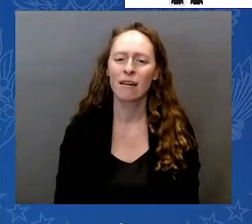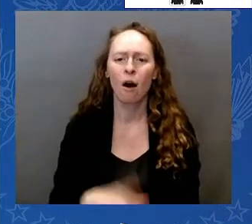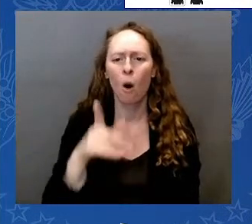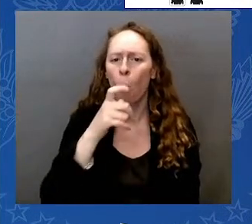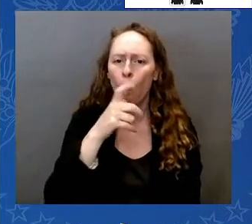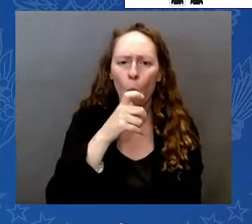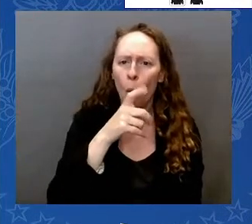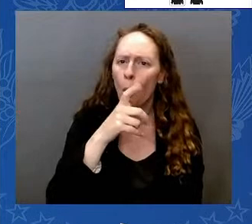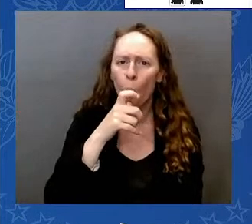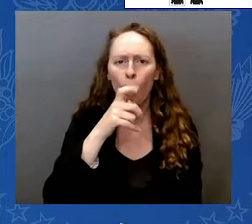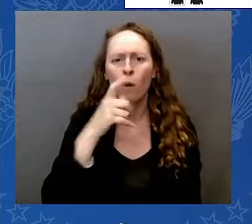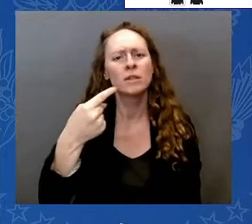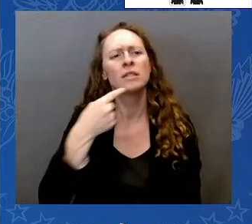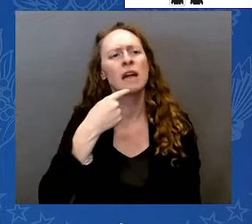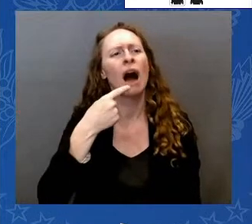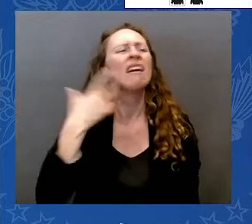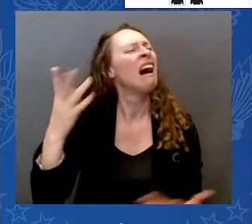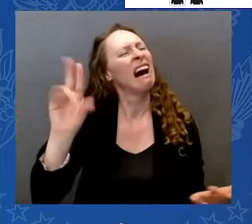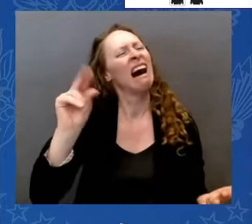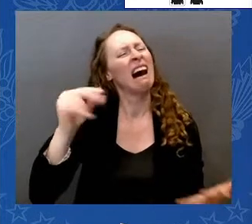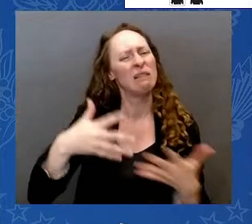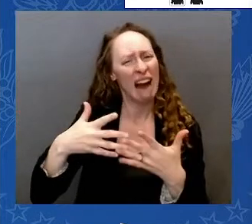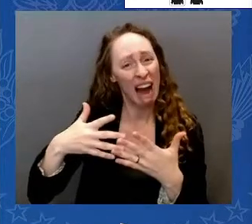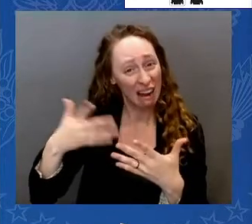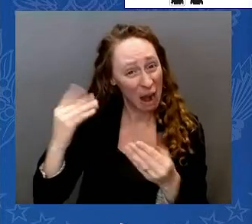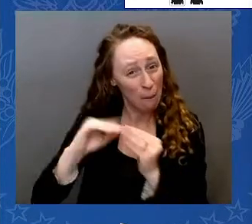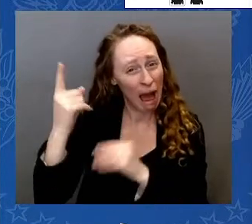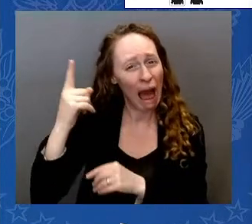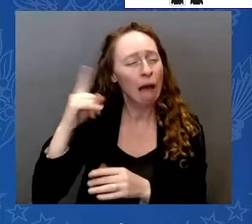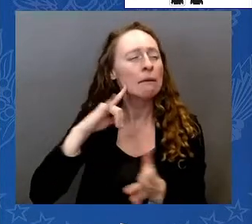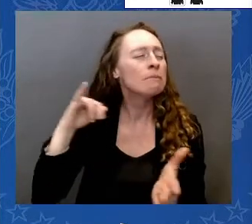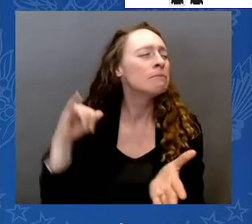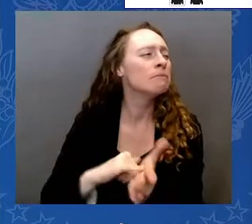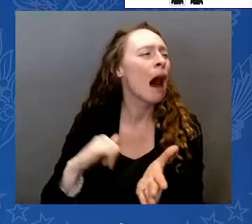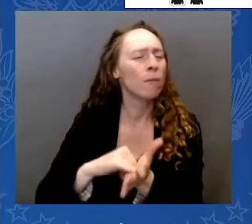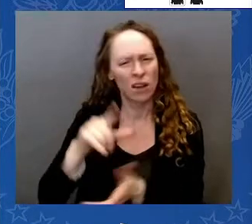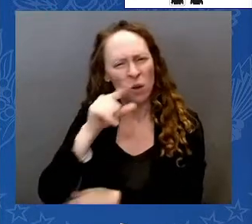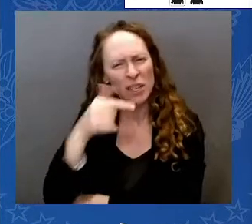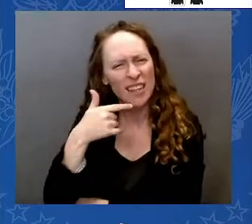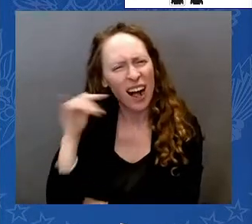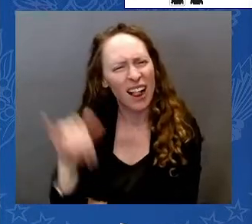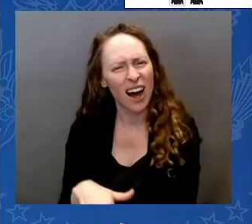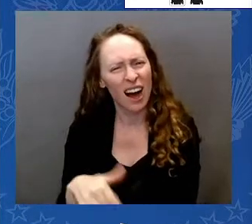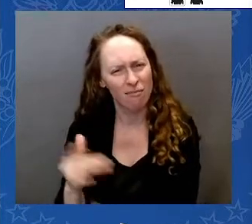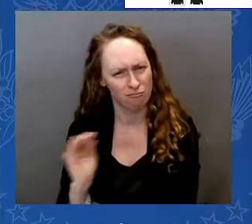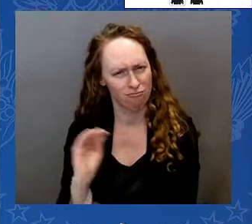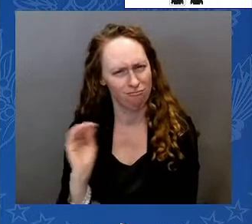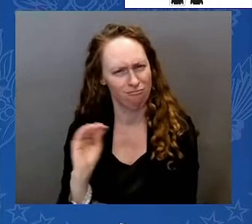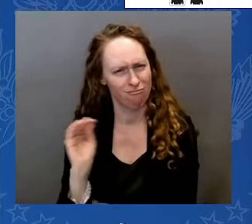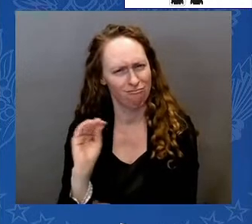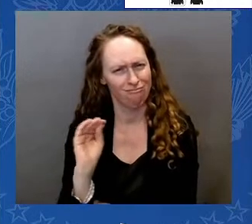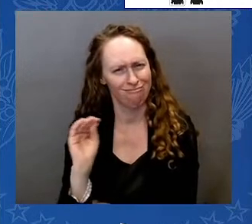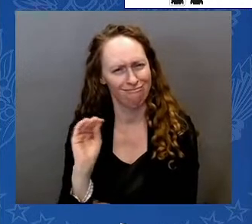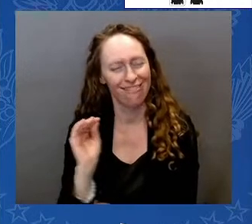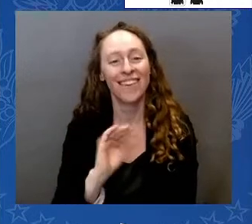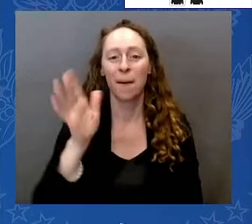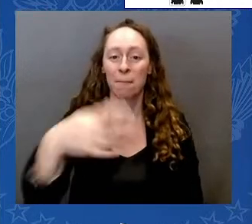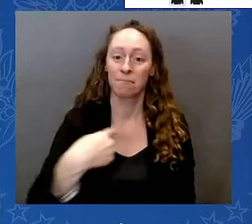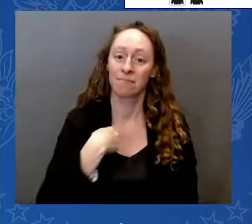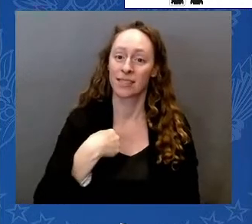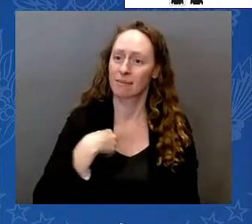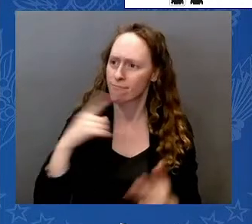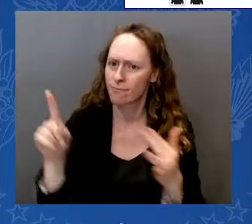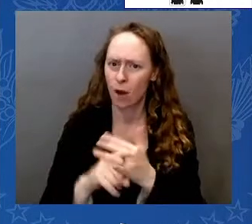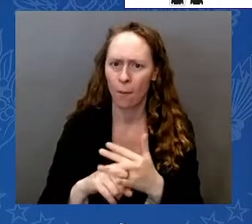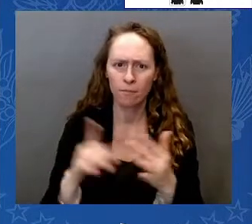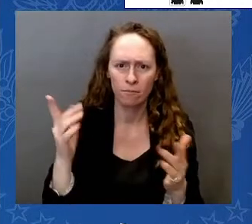I'm here at this Volvo plant to thank the workers and management for building heavy-duty engines, transmissions, axles for trucks and